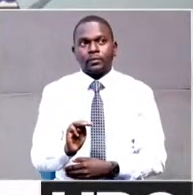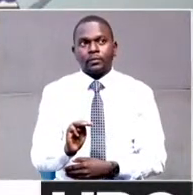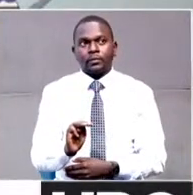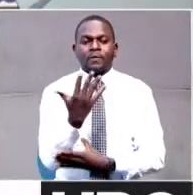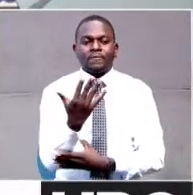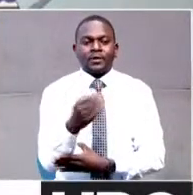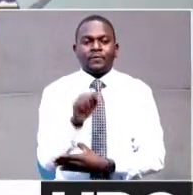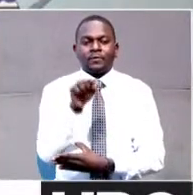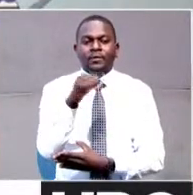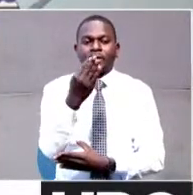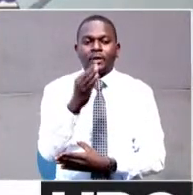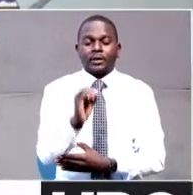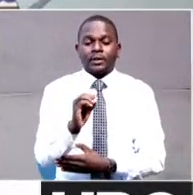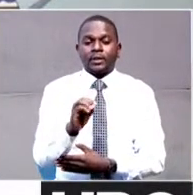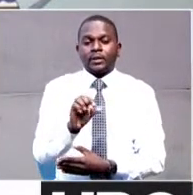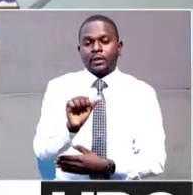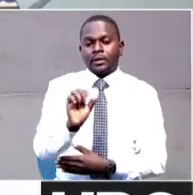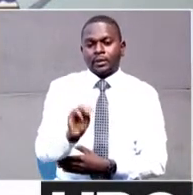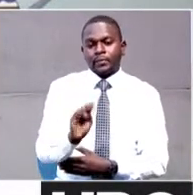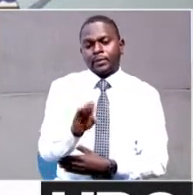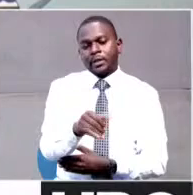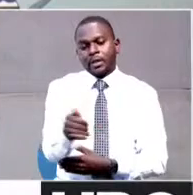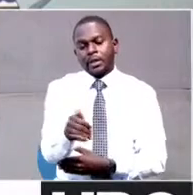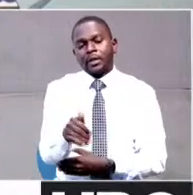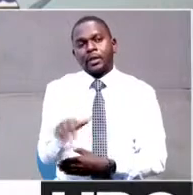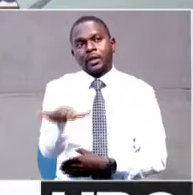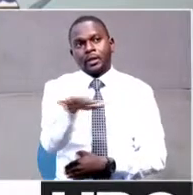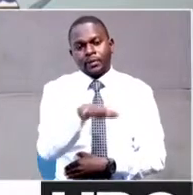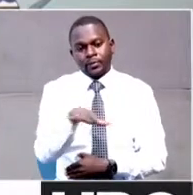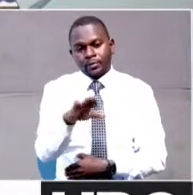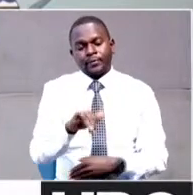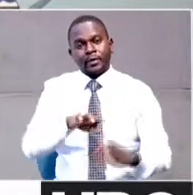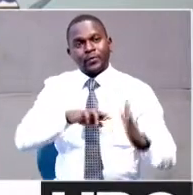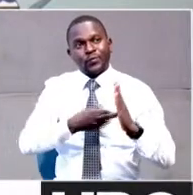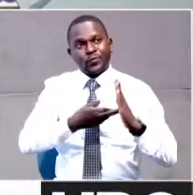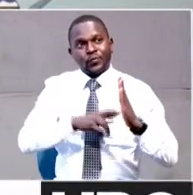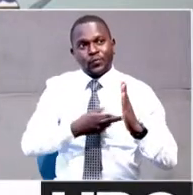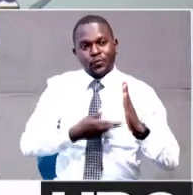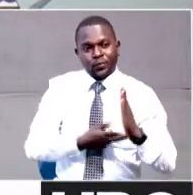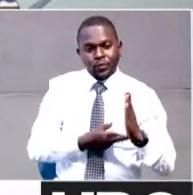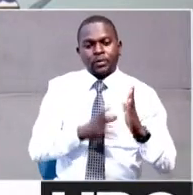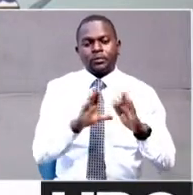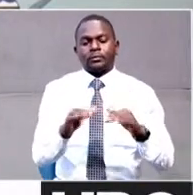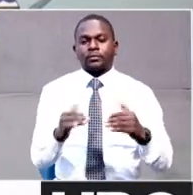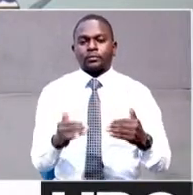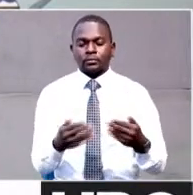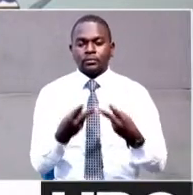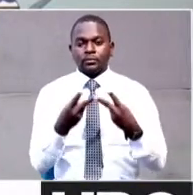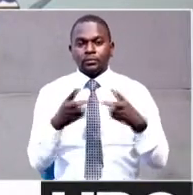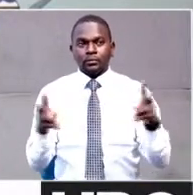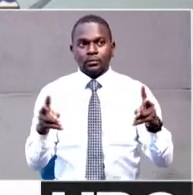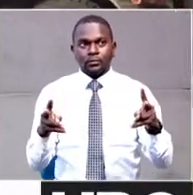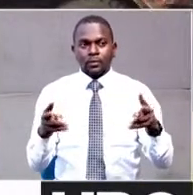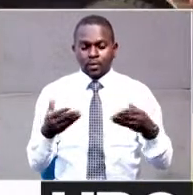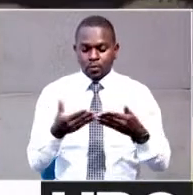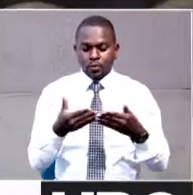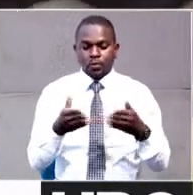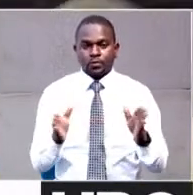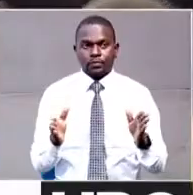5:30 a.m., the rest of the spaces which were under restriction will start